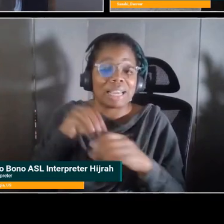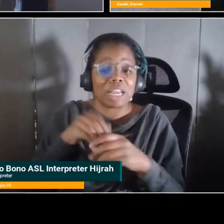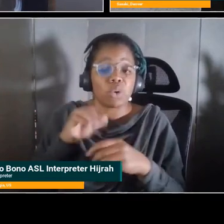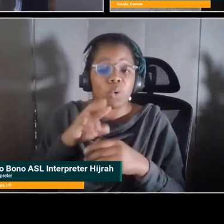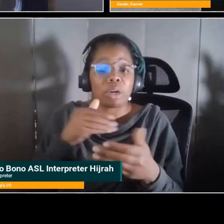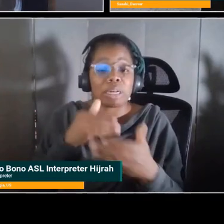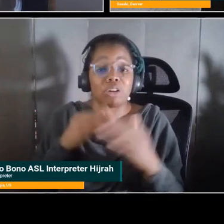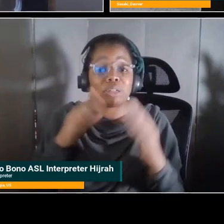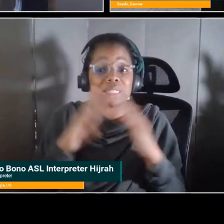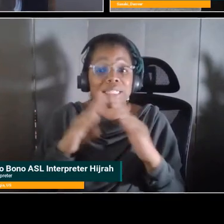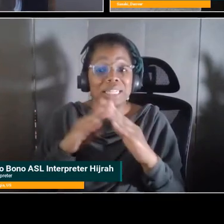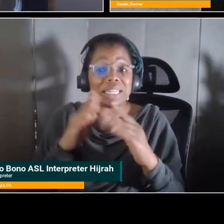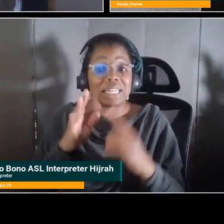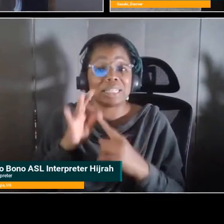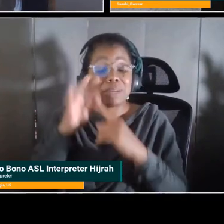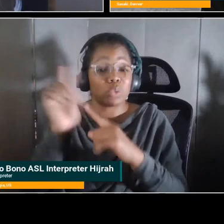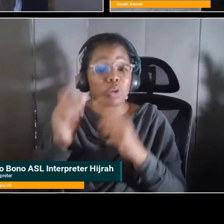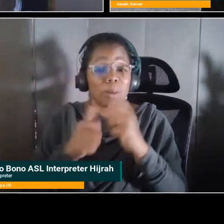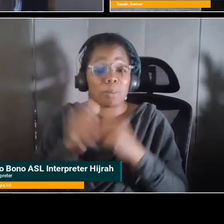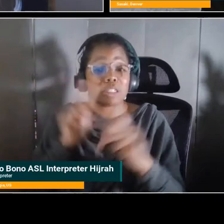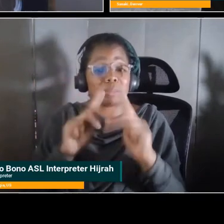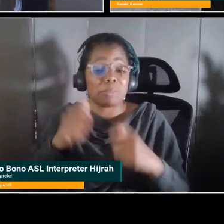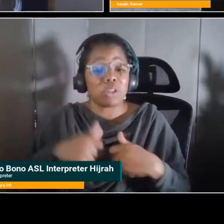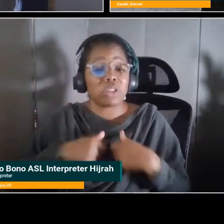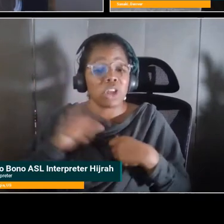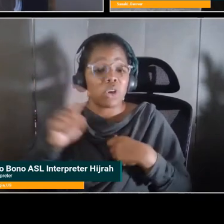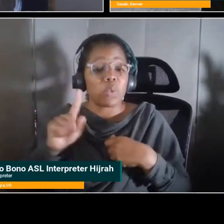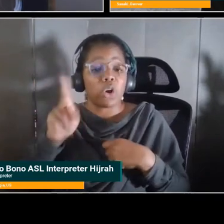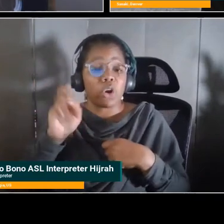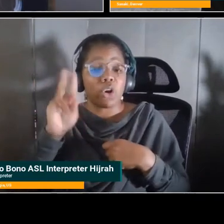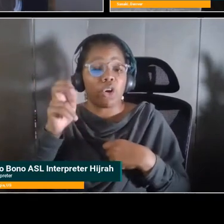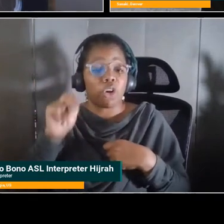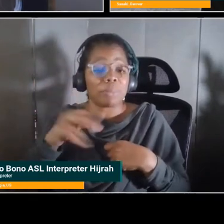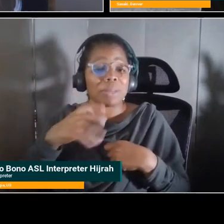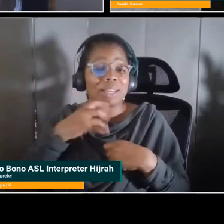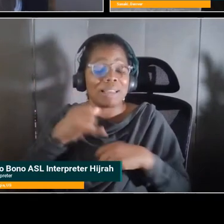where, you know, urban heat island effects are felt most acutely.